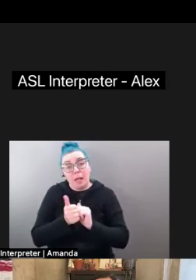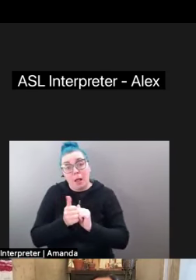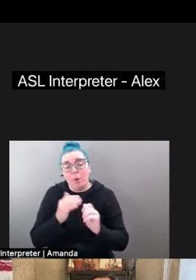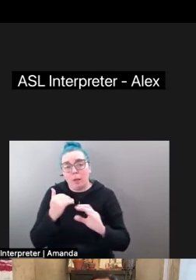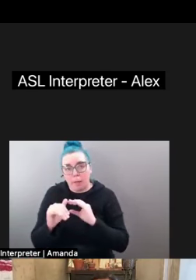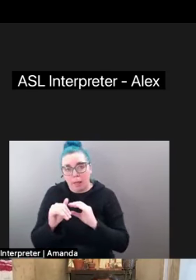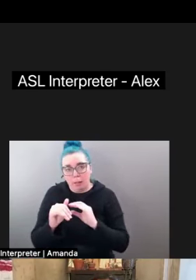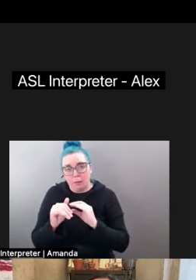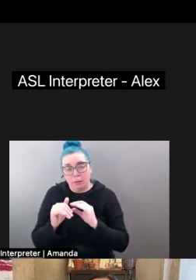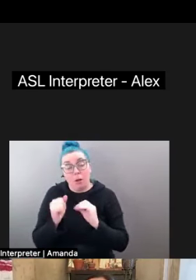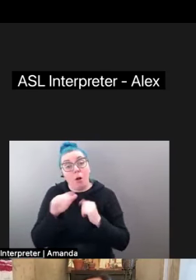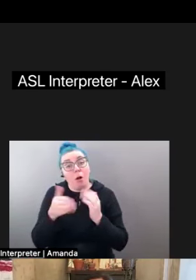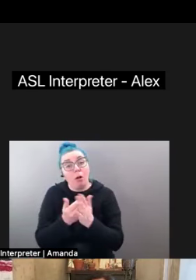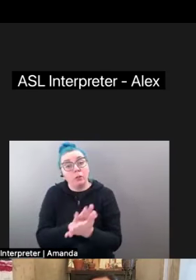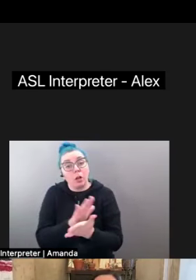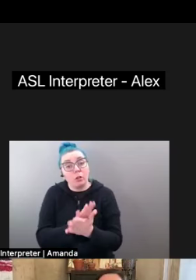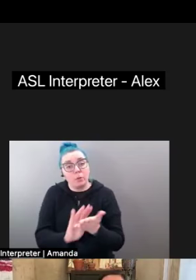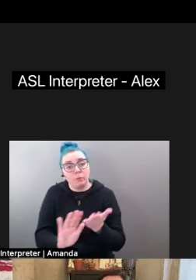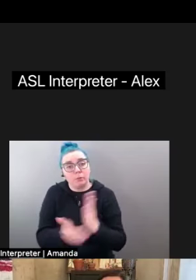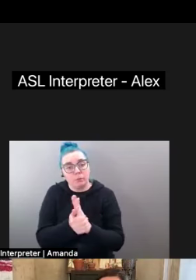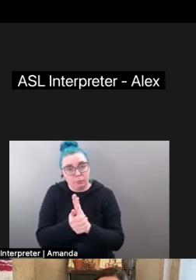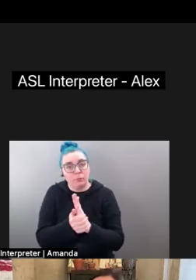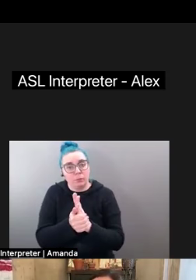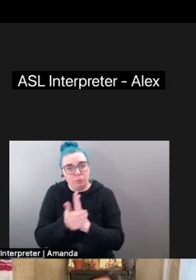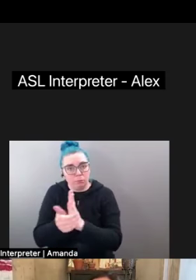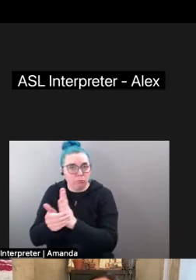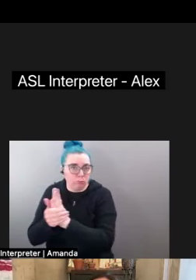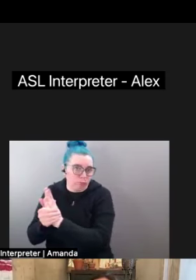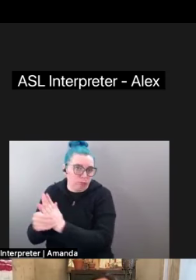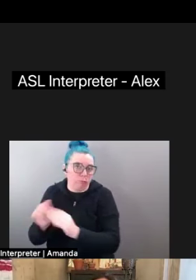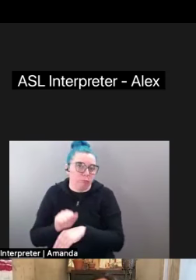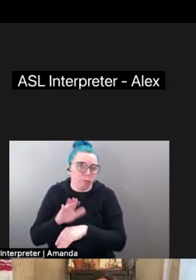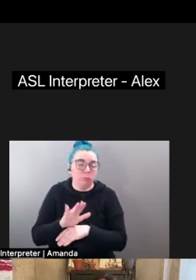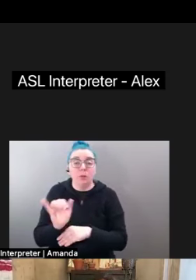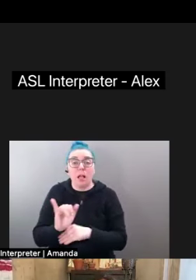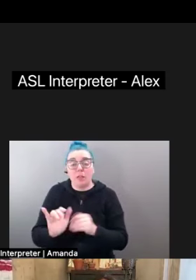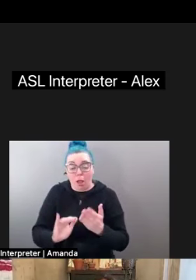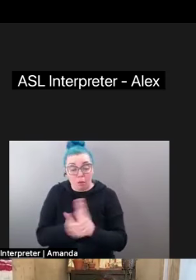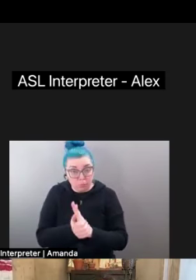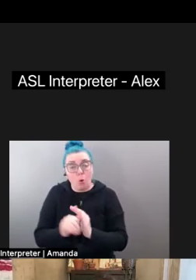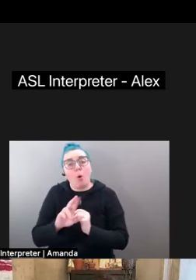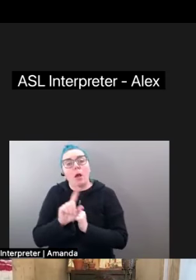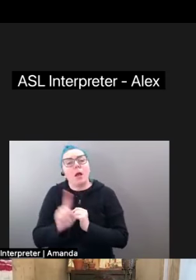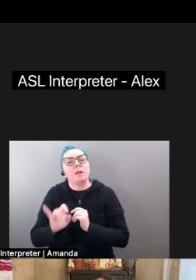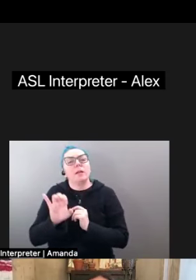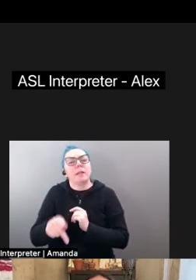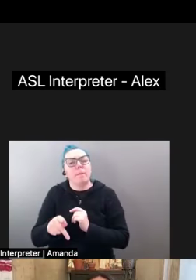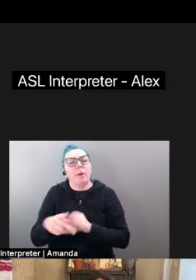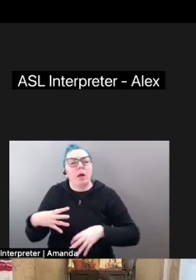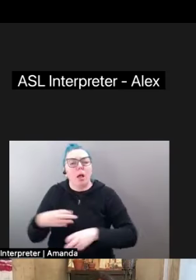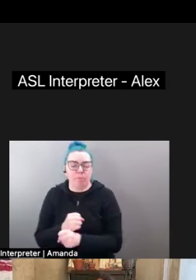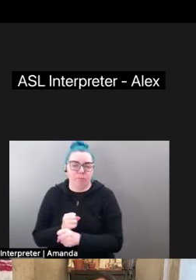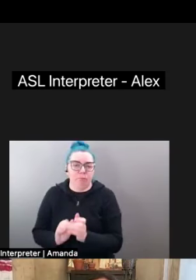email, either attached directly or as a zip folder. Your application will be considered incomplete